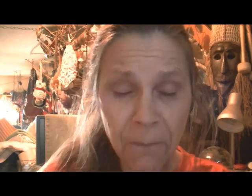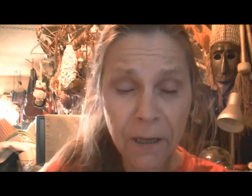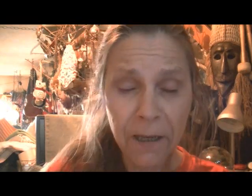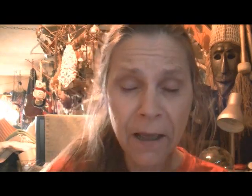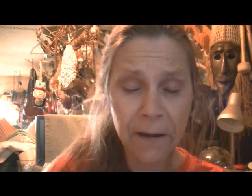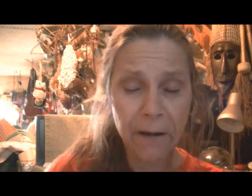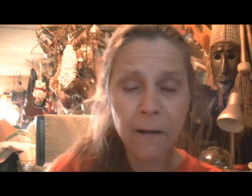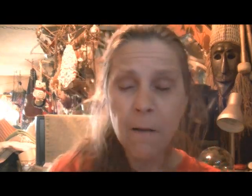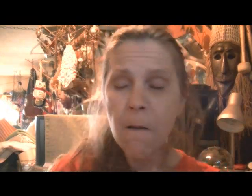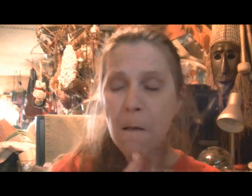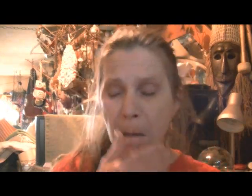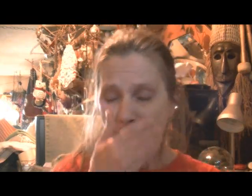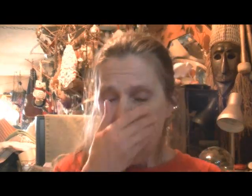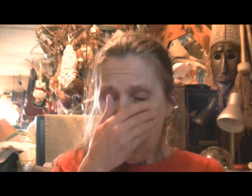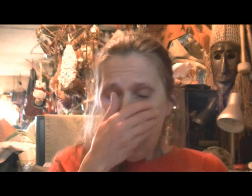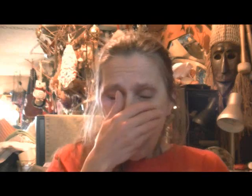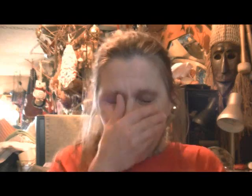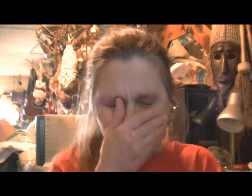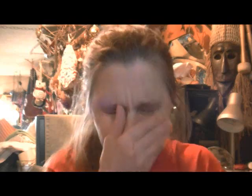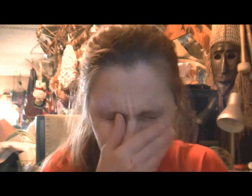British Columbia, Canada.